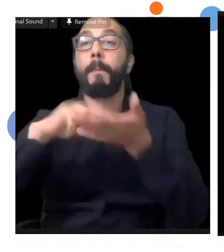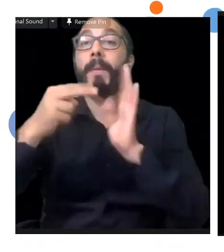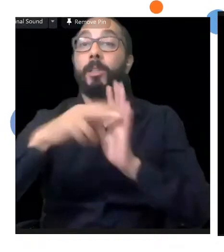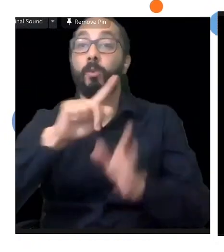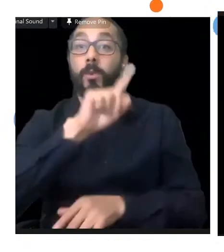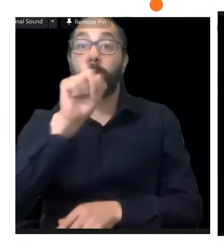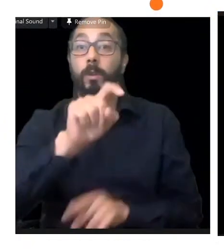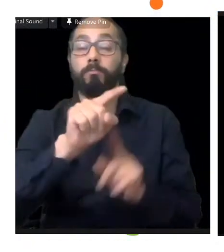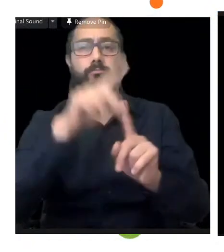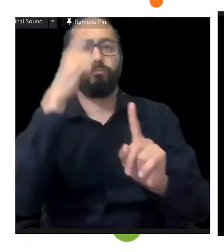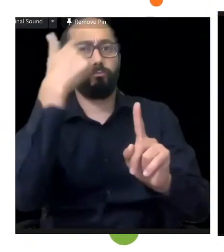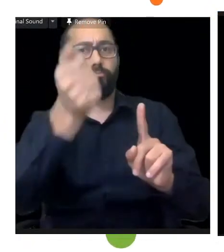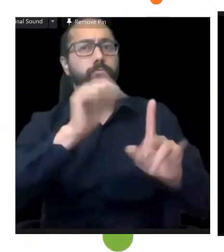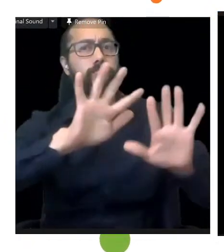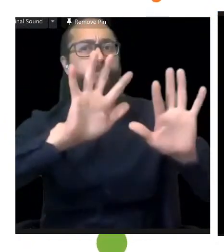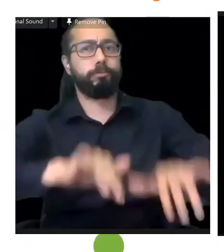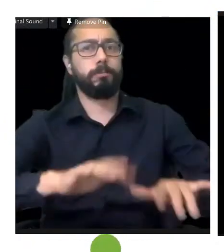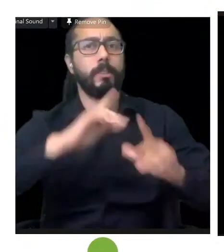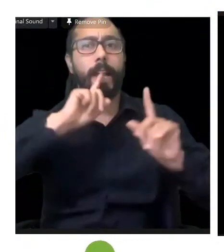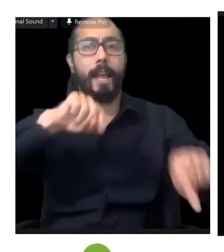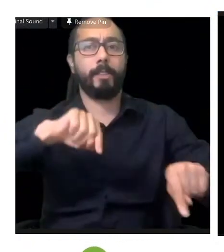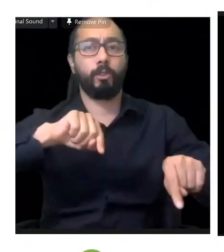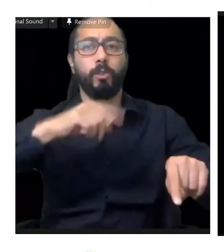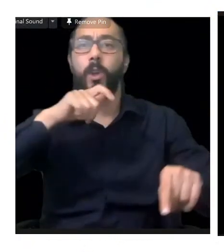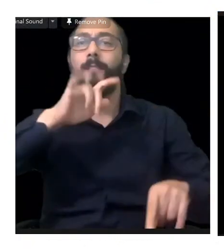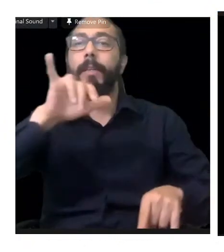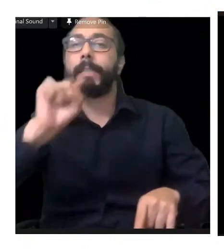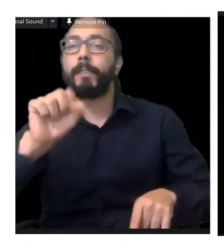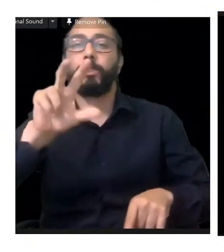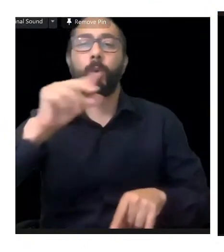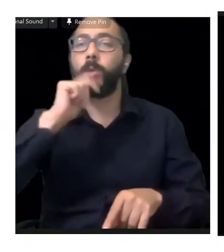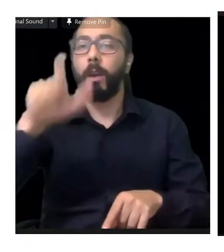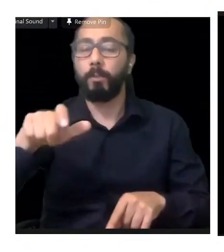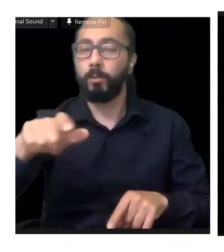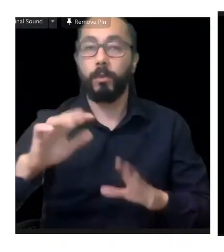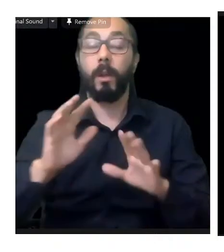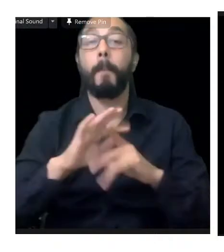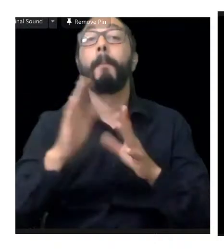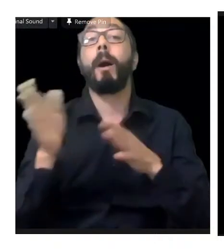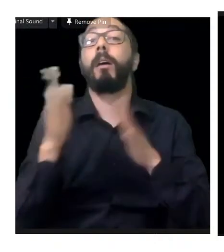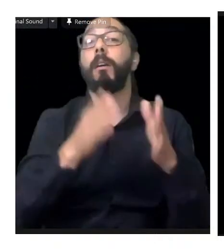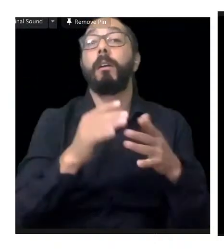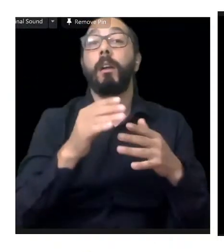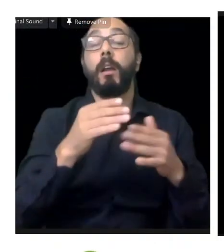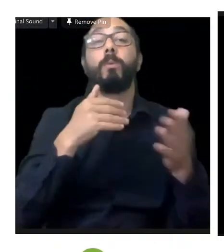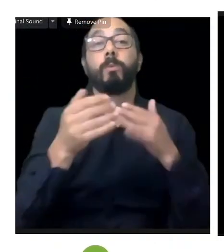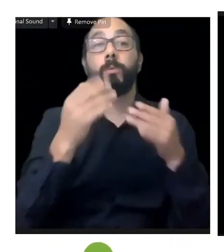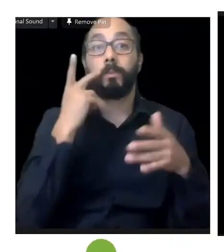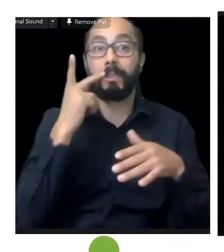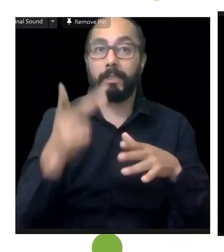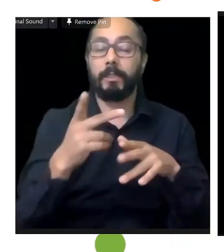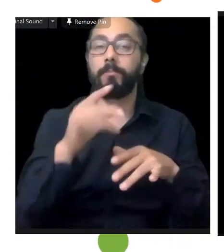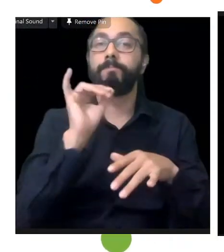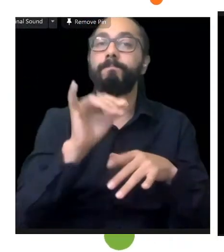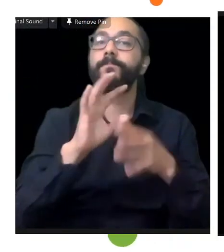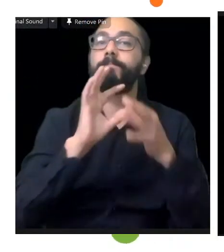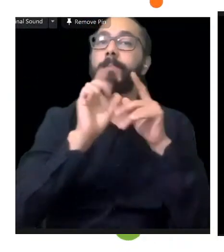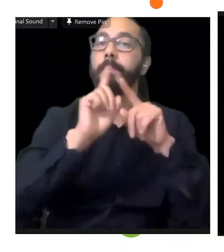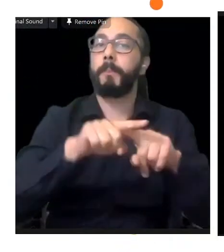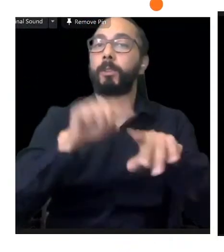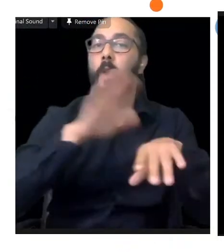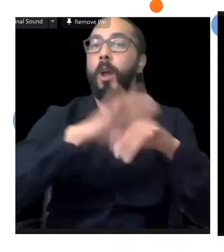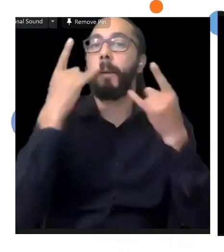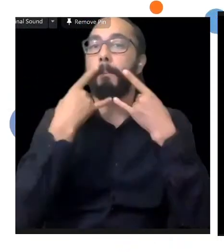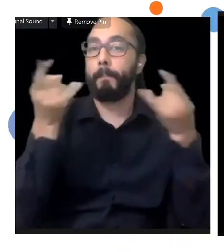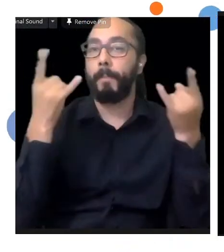what we did see was a marked increase in the citation of masks as a precaution that would